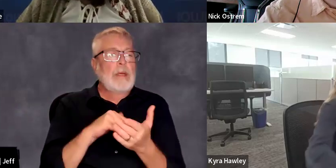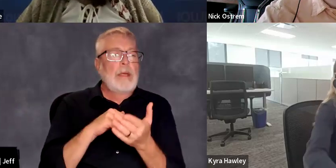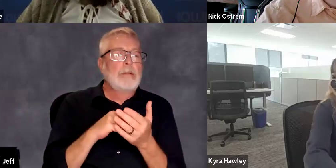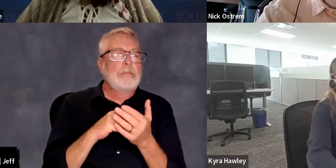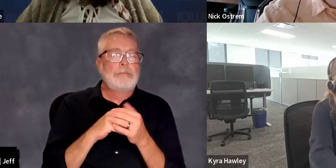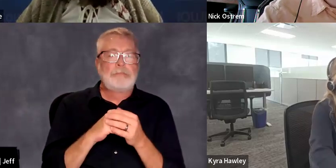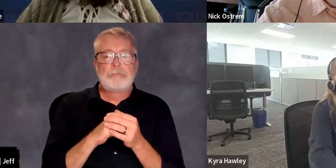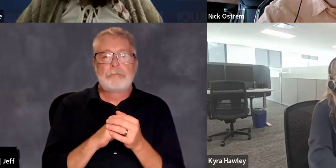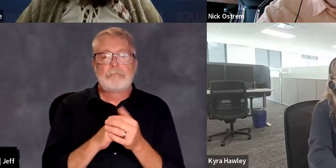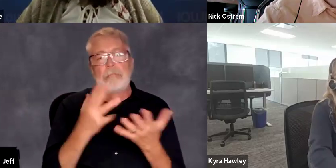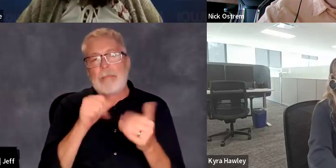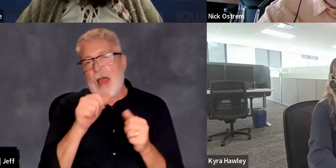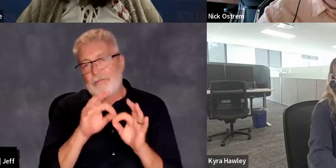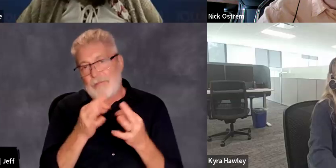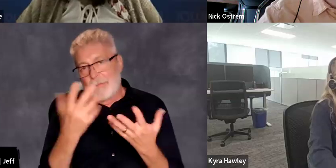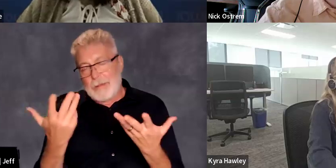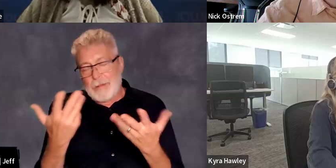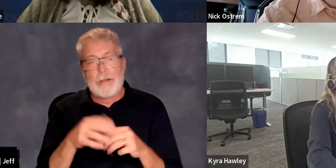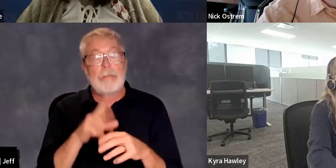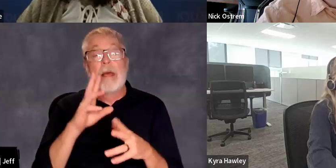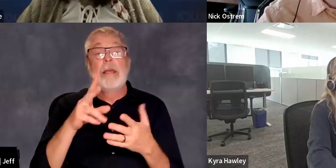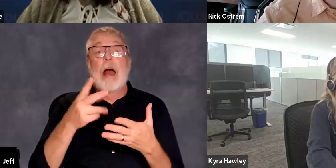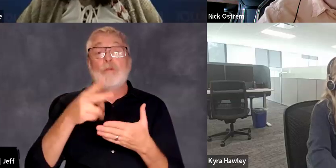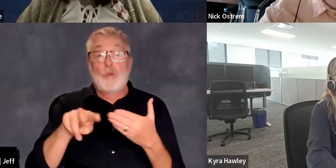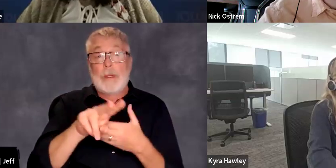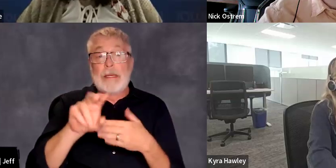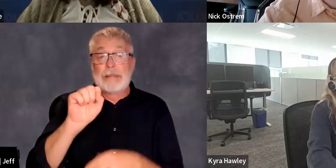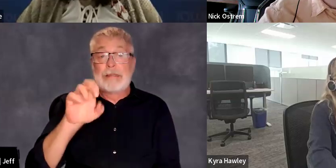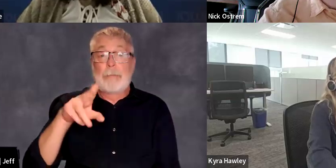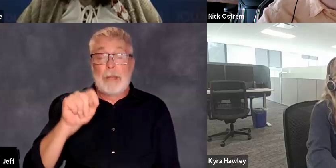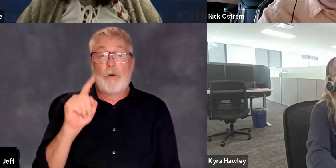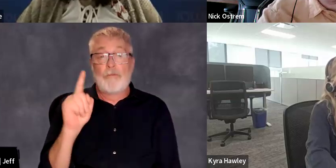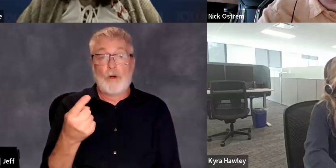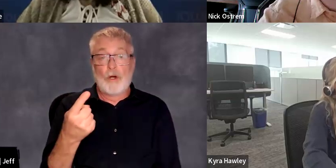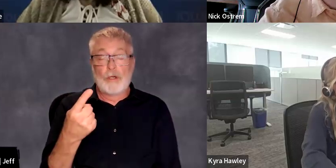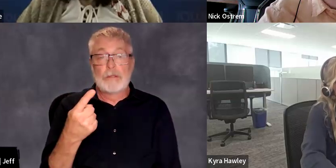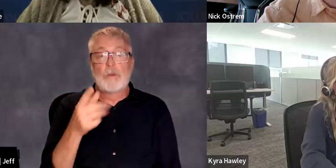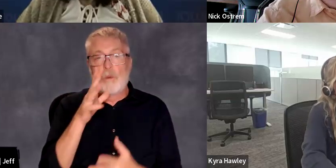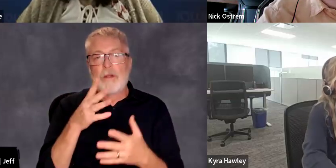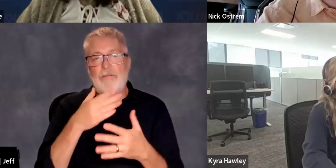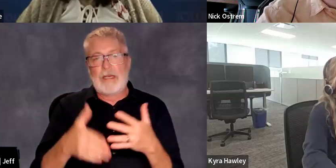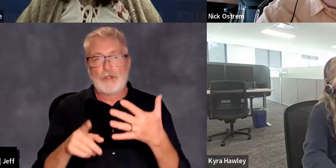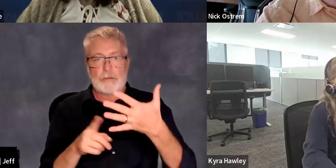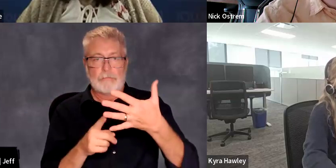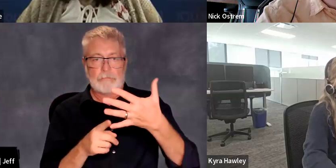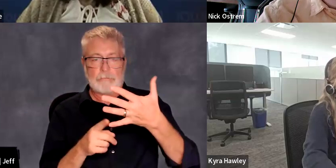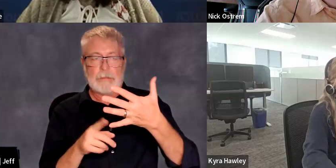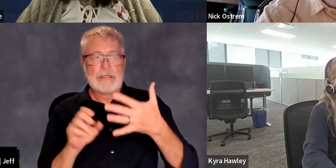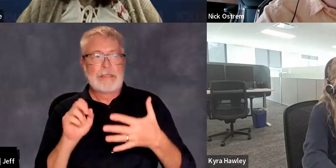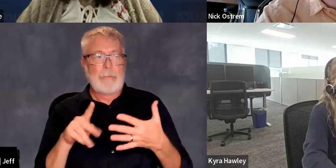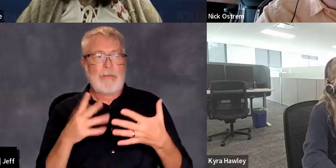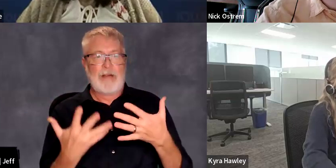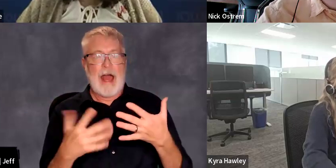we will go next time, 2 weeks from today, September 1st. We will go through step 5, the